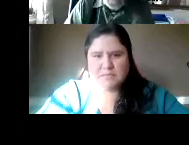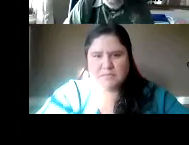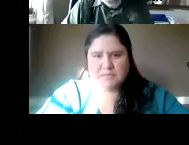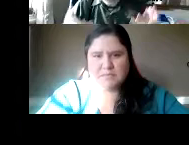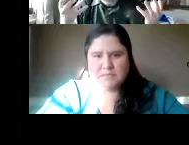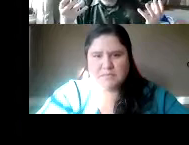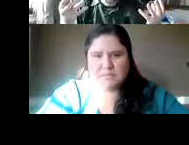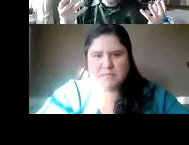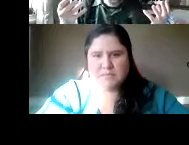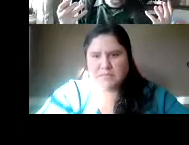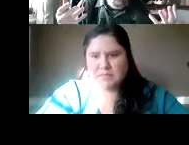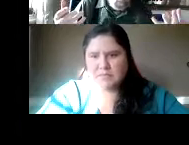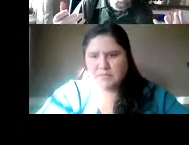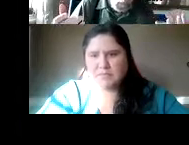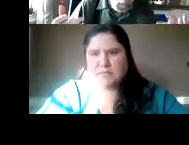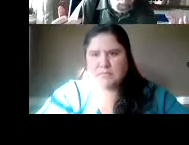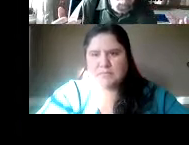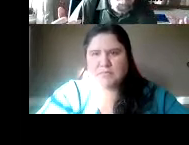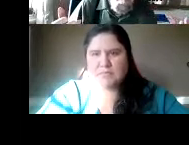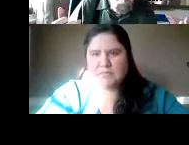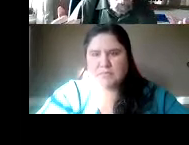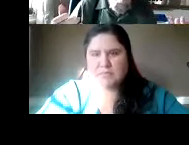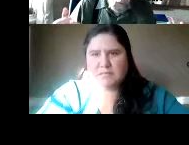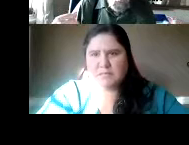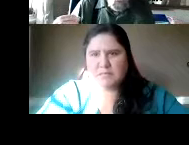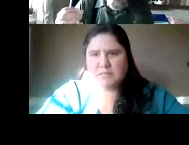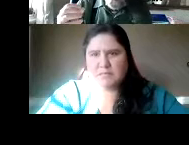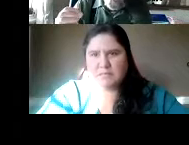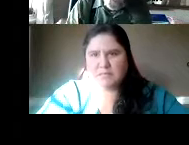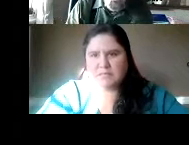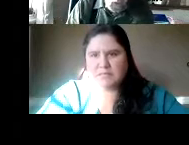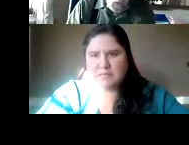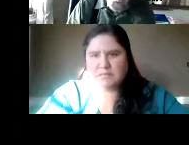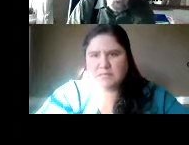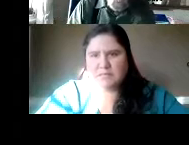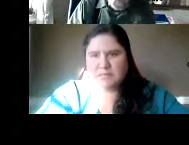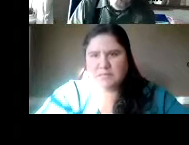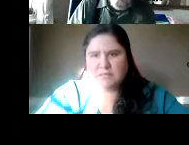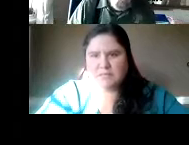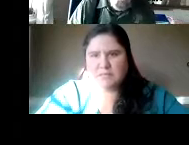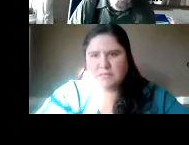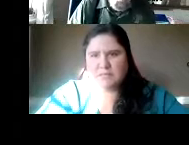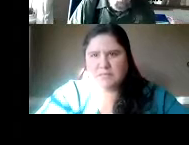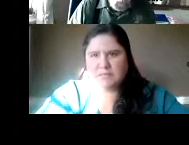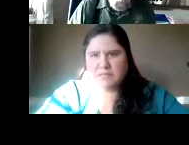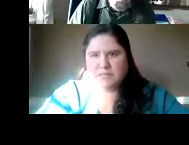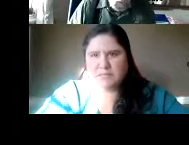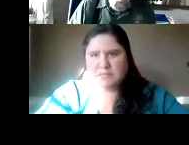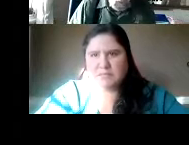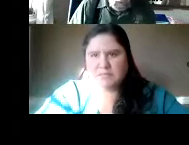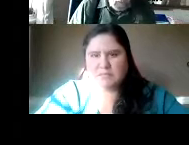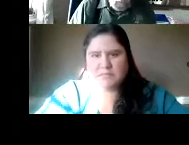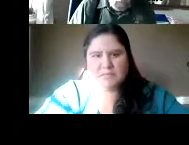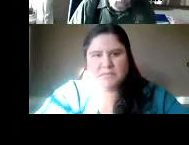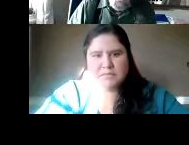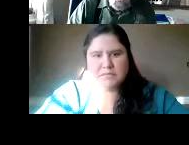might suddenly start rising? We have to know the contradiction which is at the root of the process. We